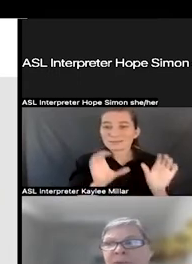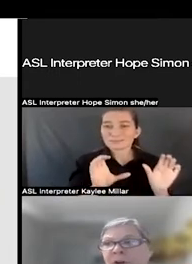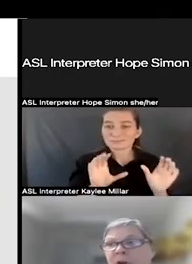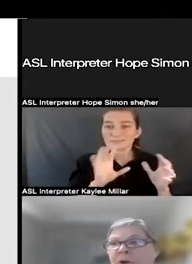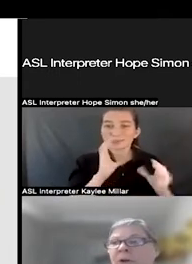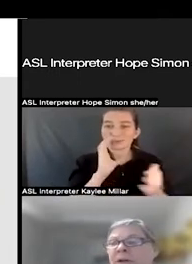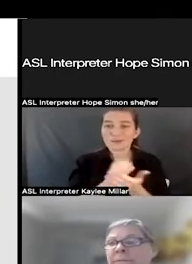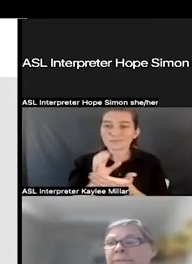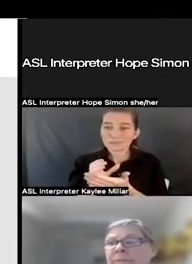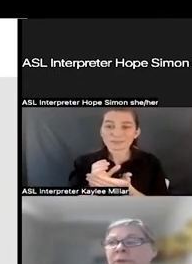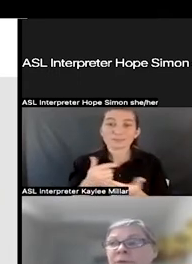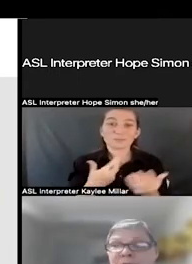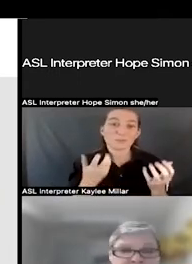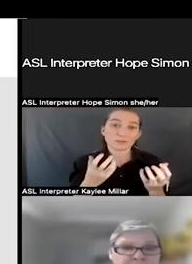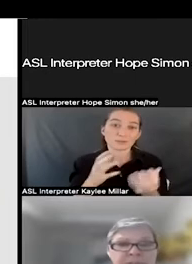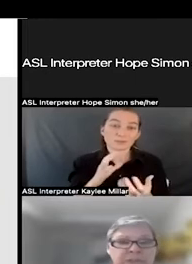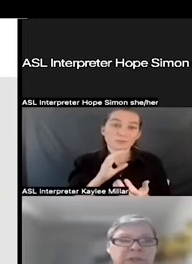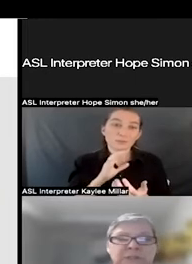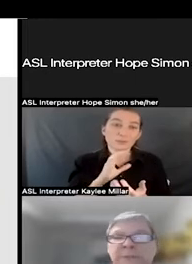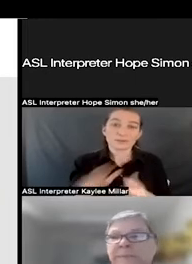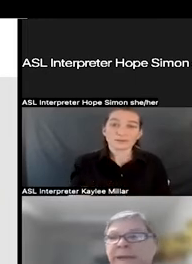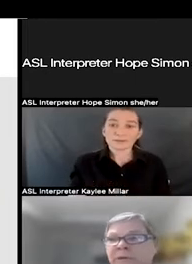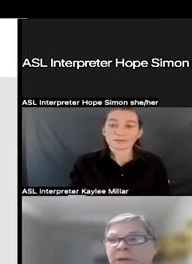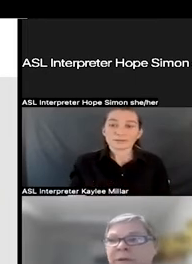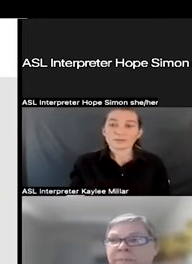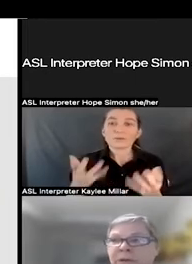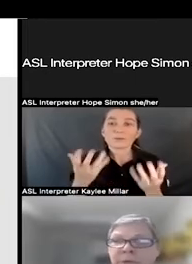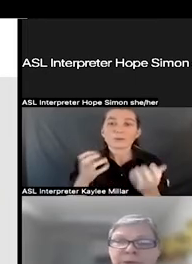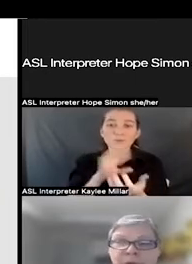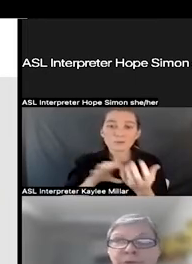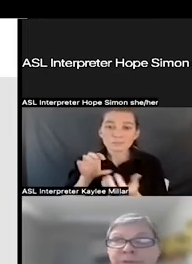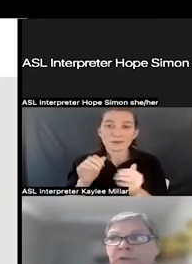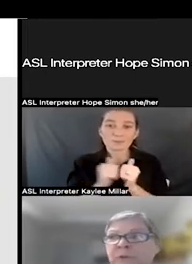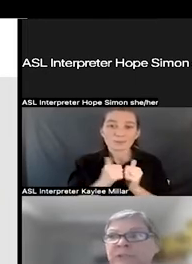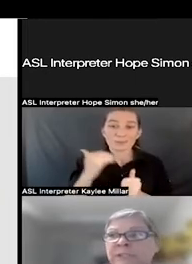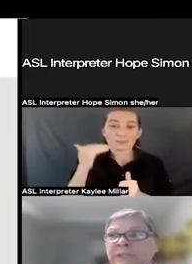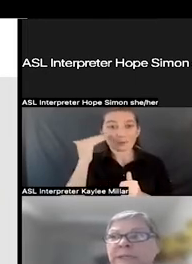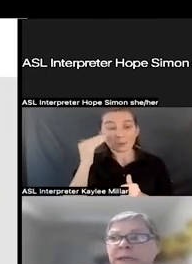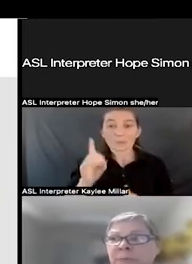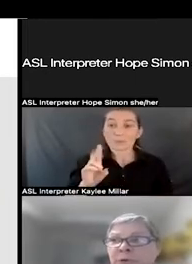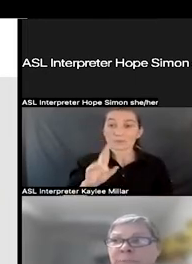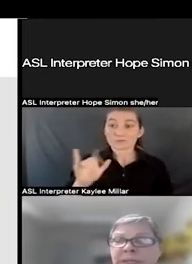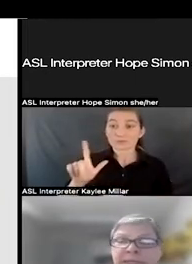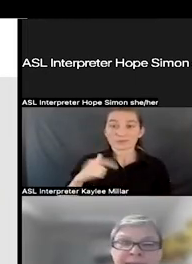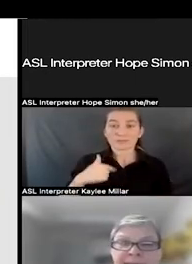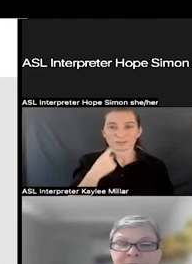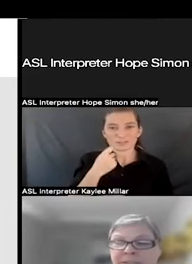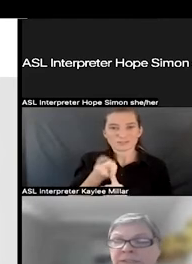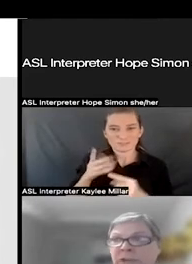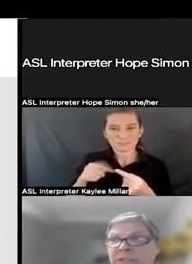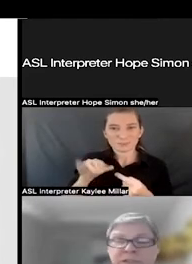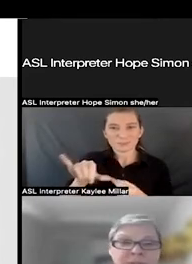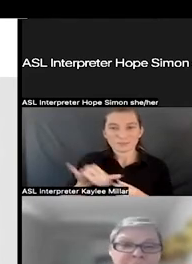combine it with our Know the Drill, which I'll talk a little bit about. Also our Know the Zone, which is a program that LA